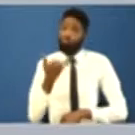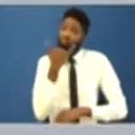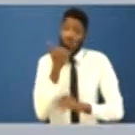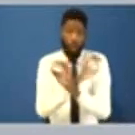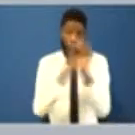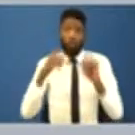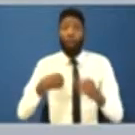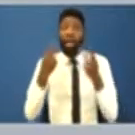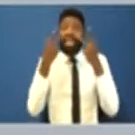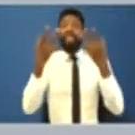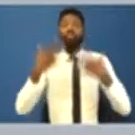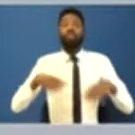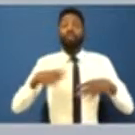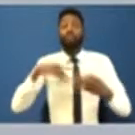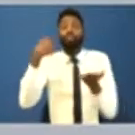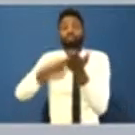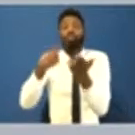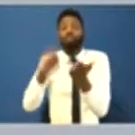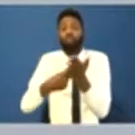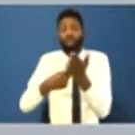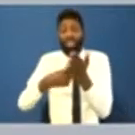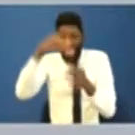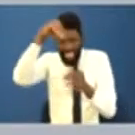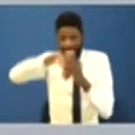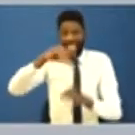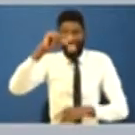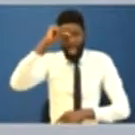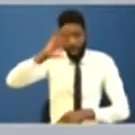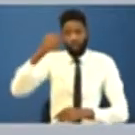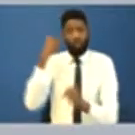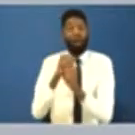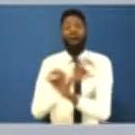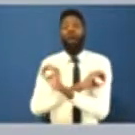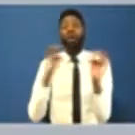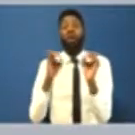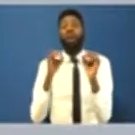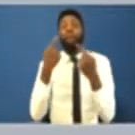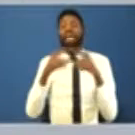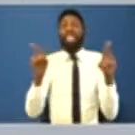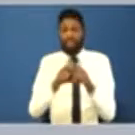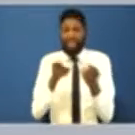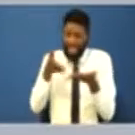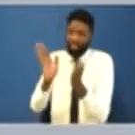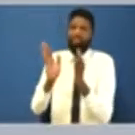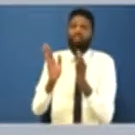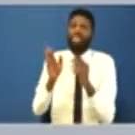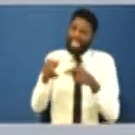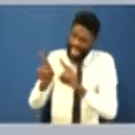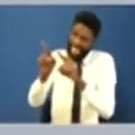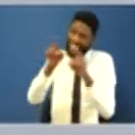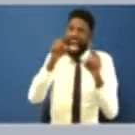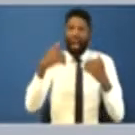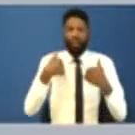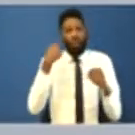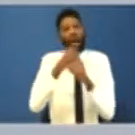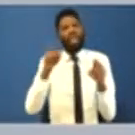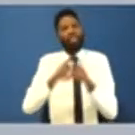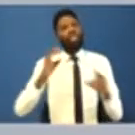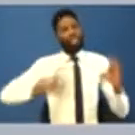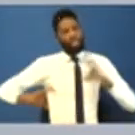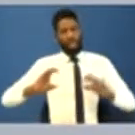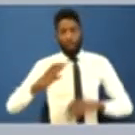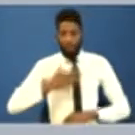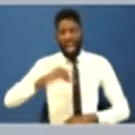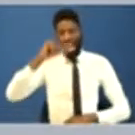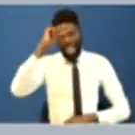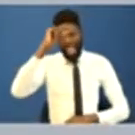seeing white people in in the county government and we have we have them as citizens so that's what i'm trying to say that in my government i'll